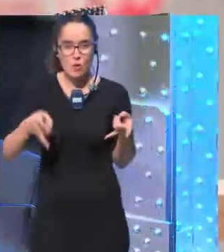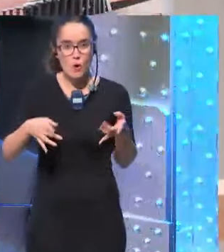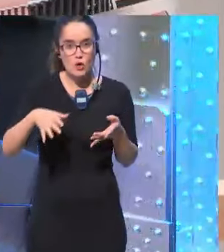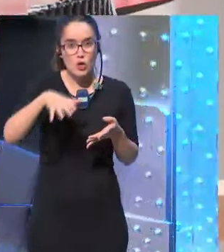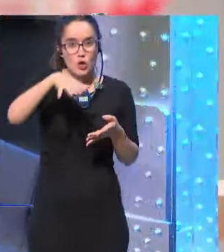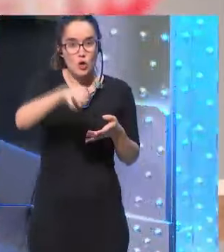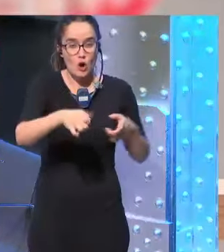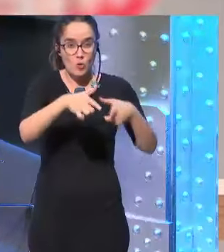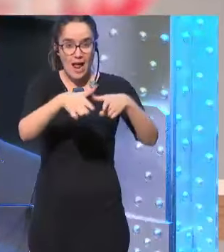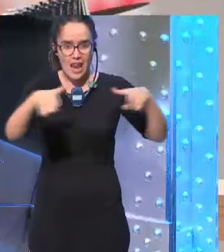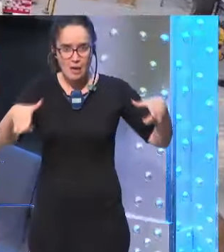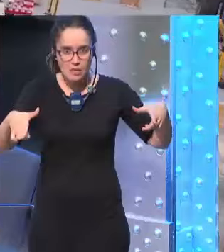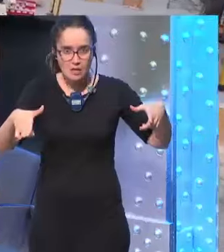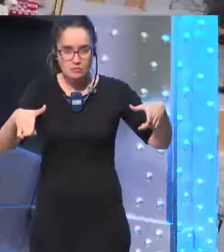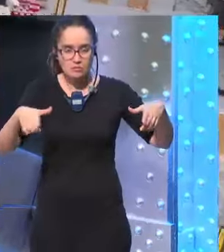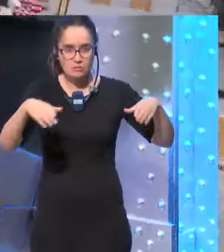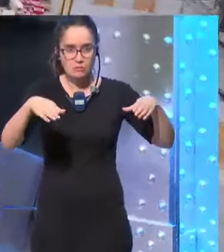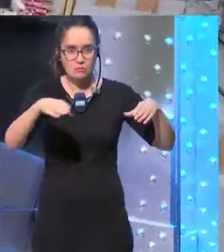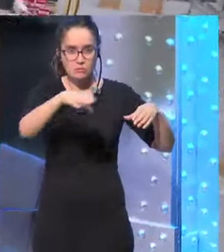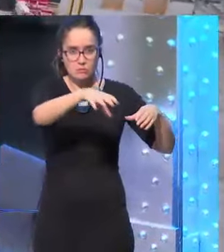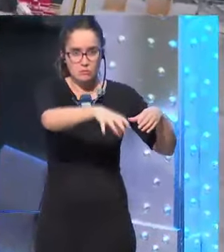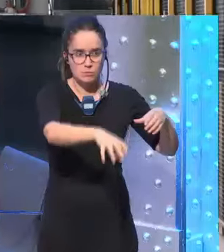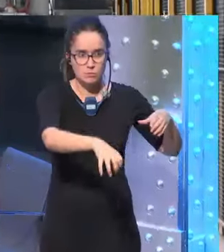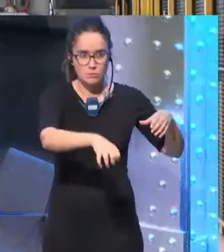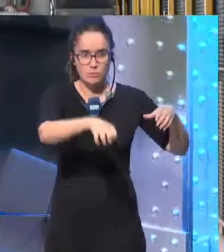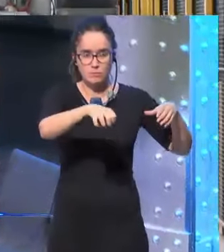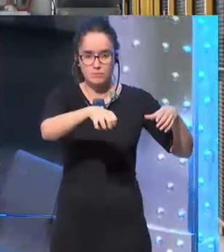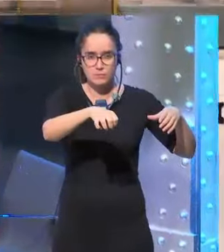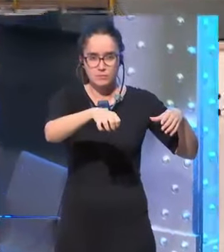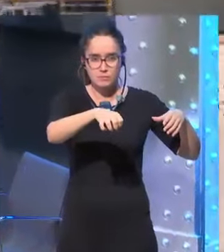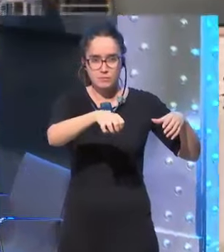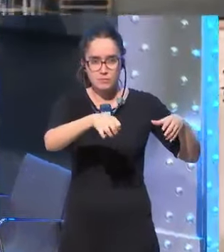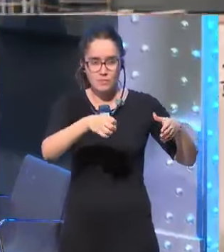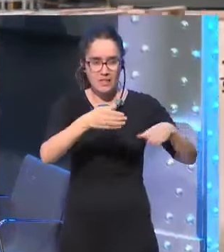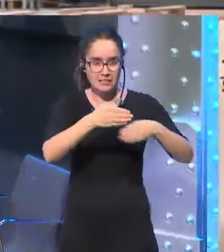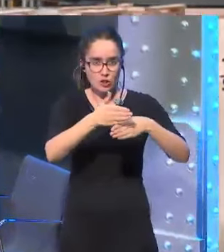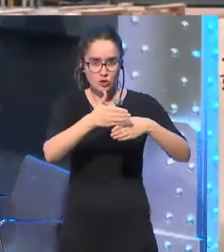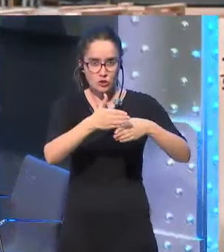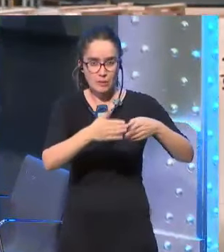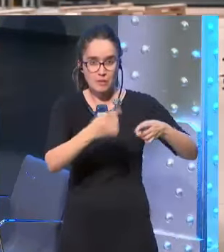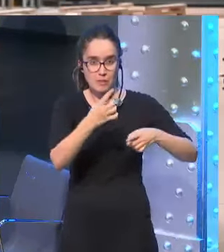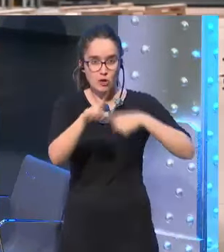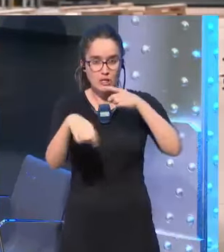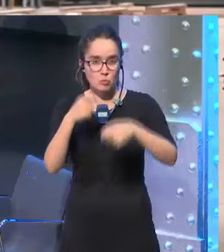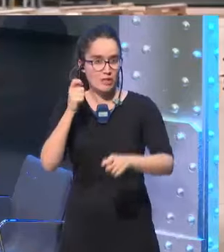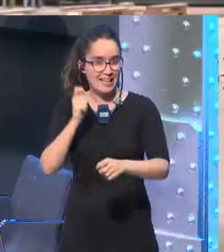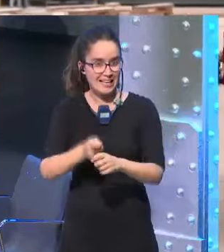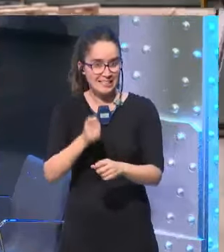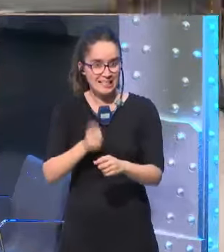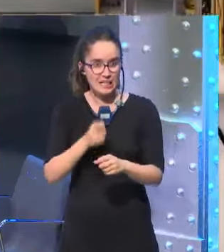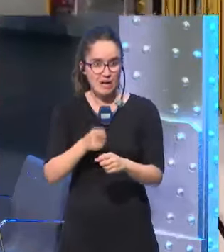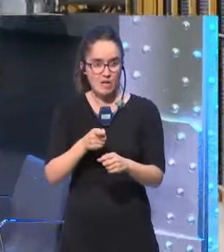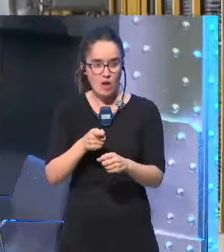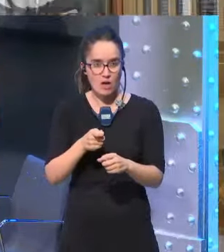end angles, then lays them, does this nailing pattern that you've seen before, then changes its